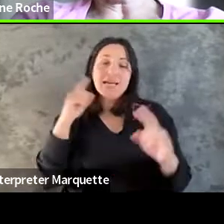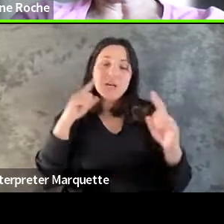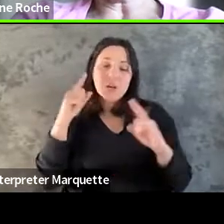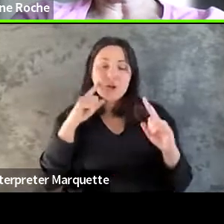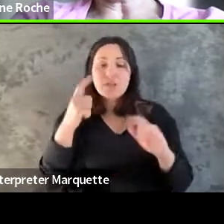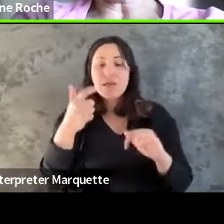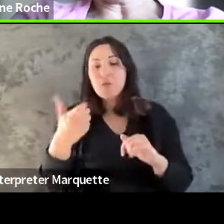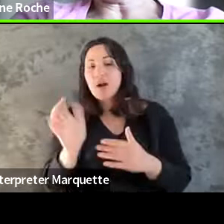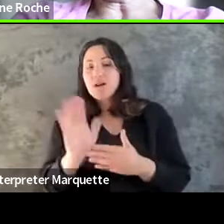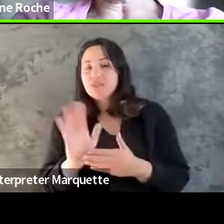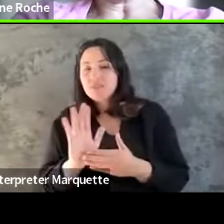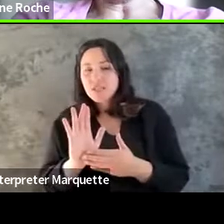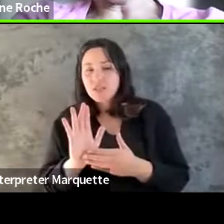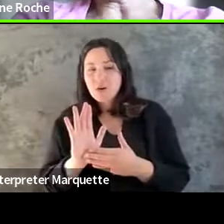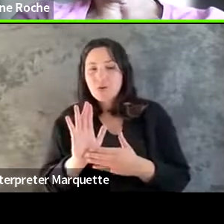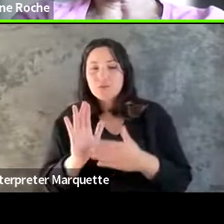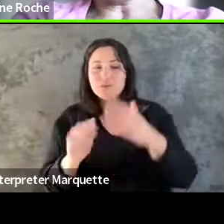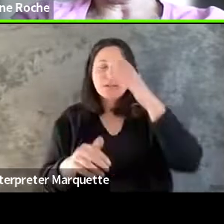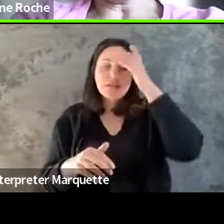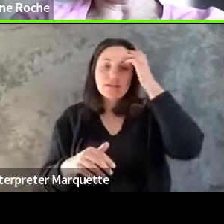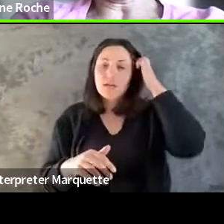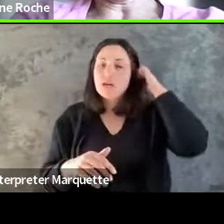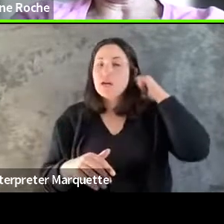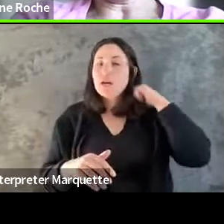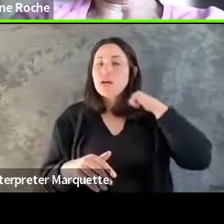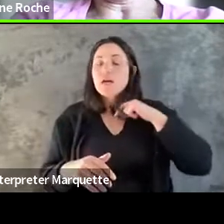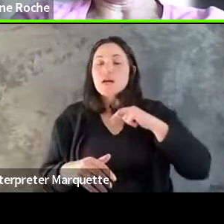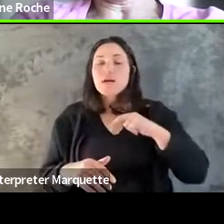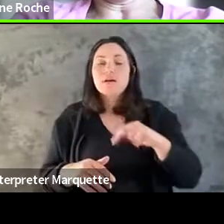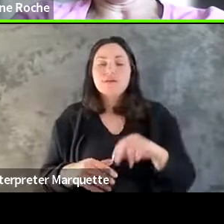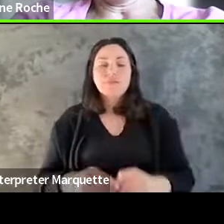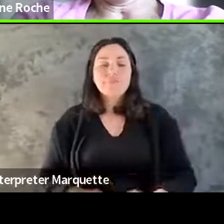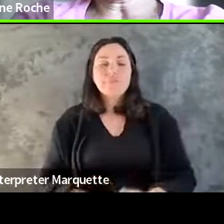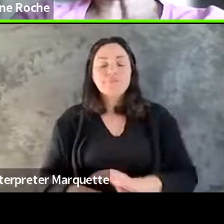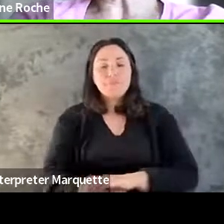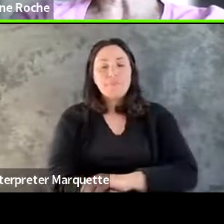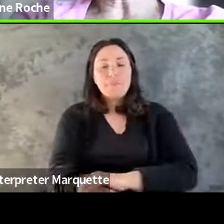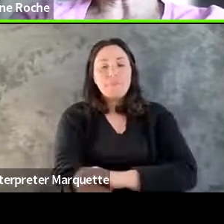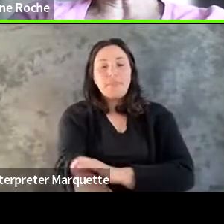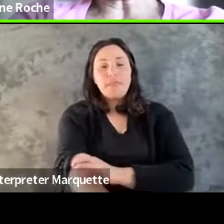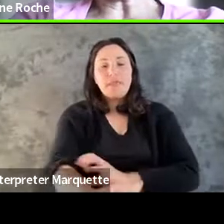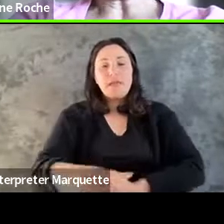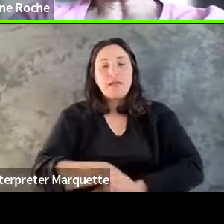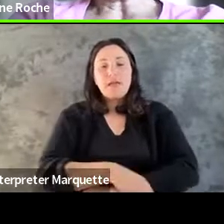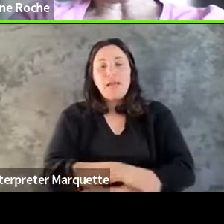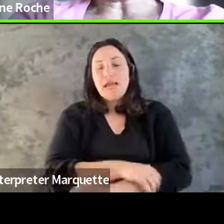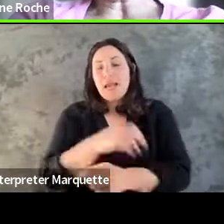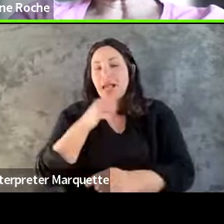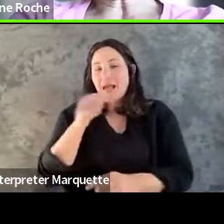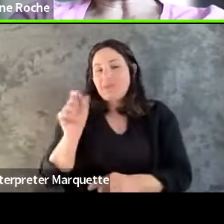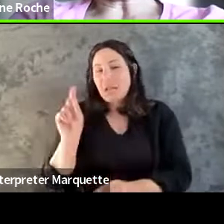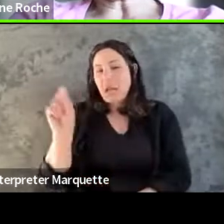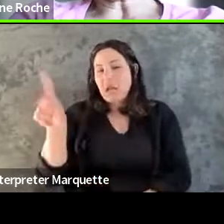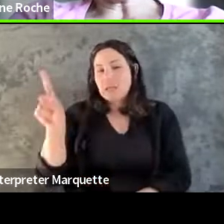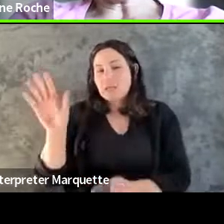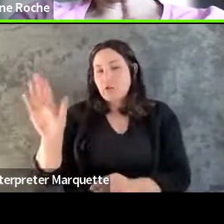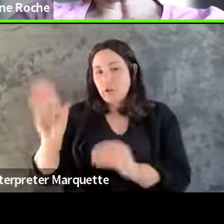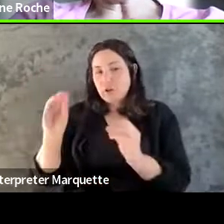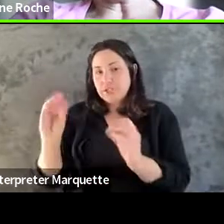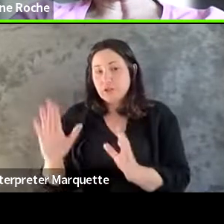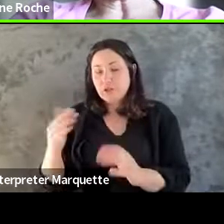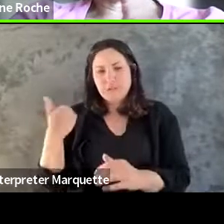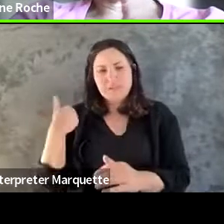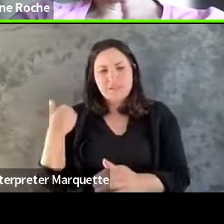watching videos in school, and I have not asked this of their respective teacher, but this past